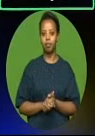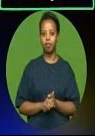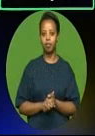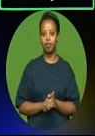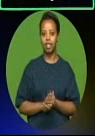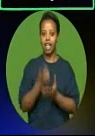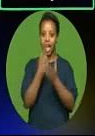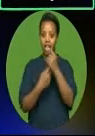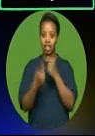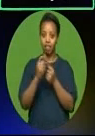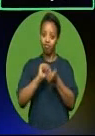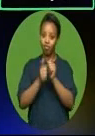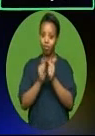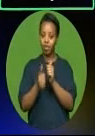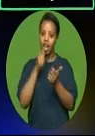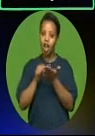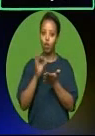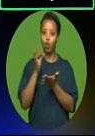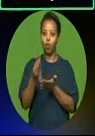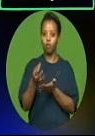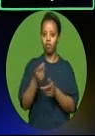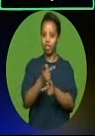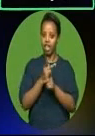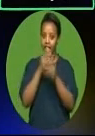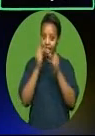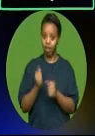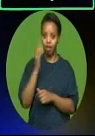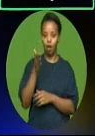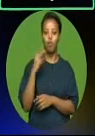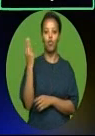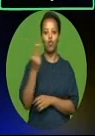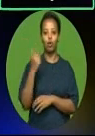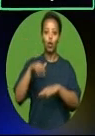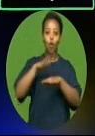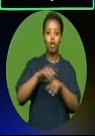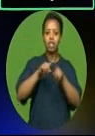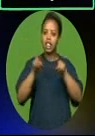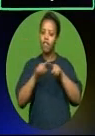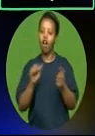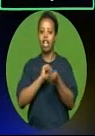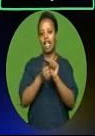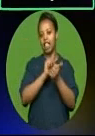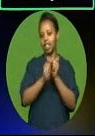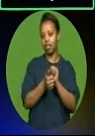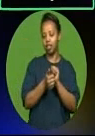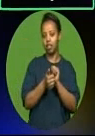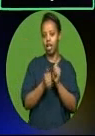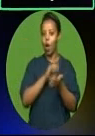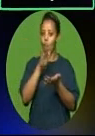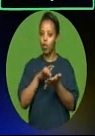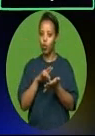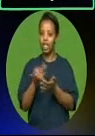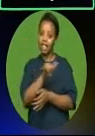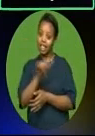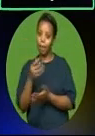A single revolving letter of credit can be used over several transactions between